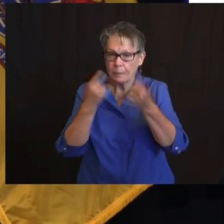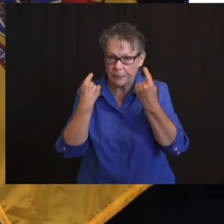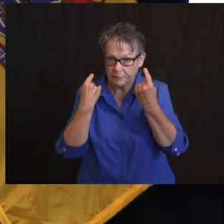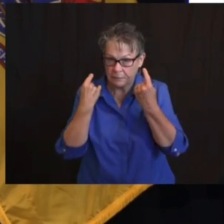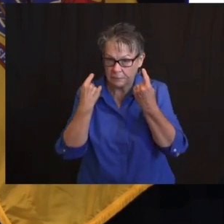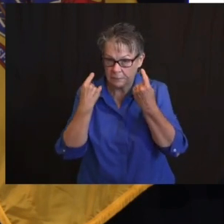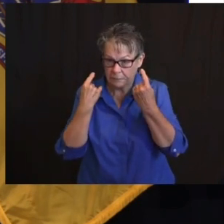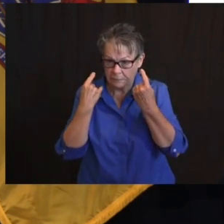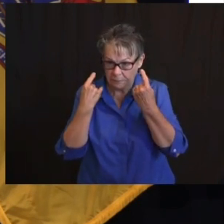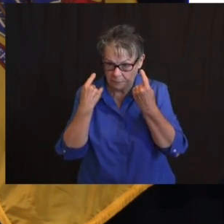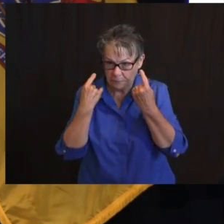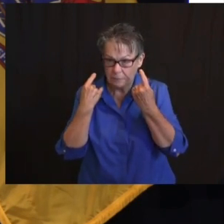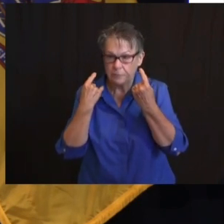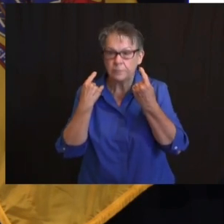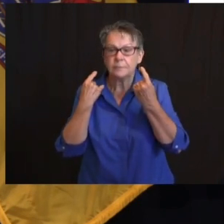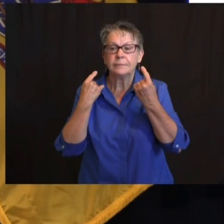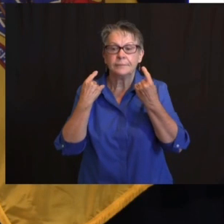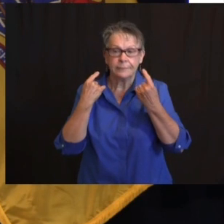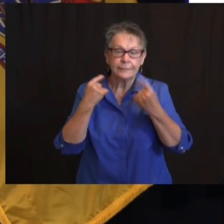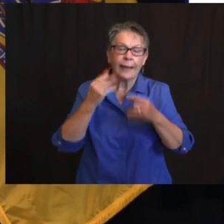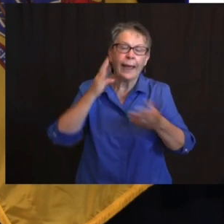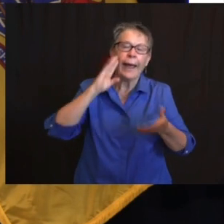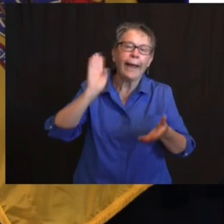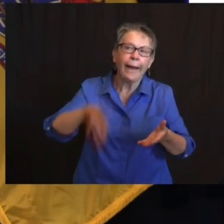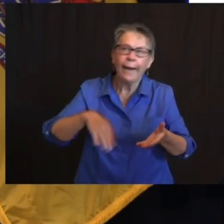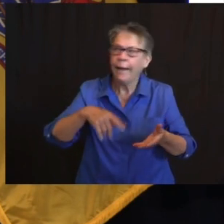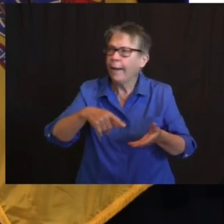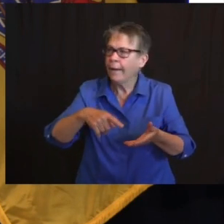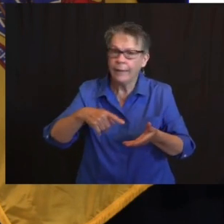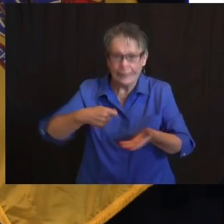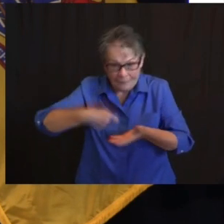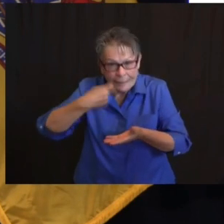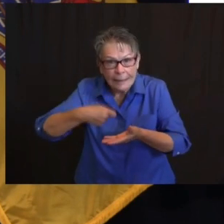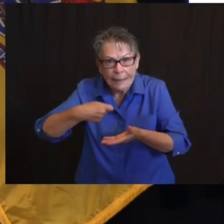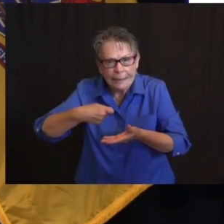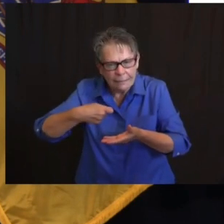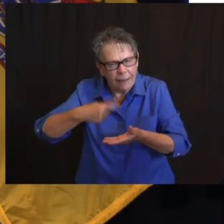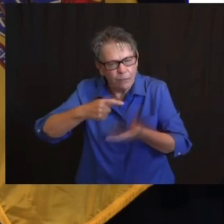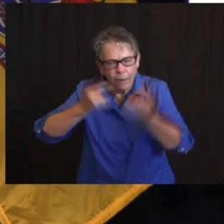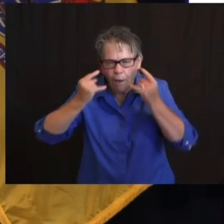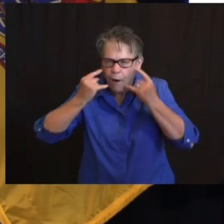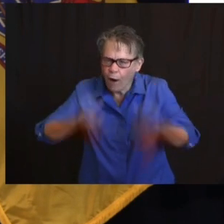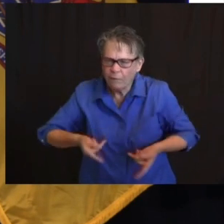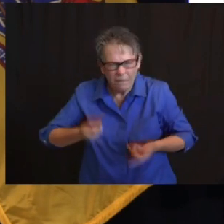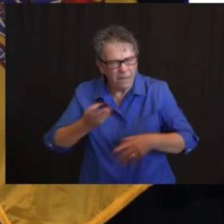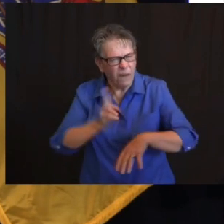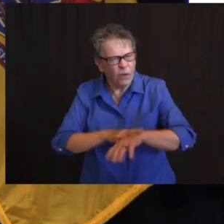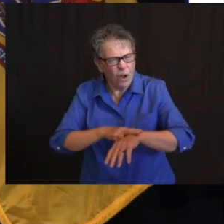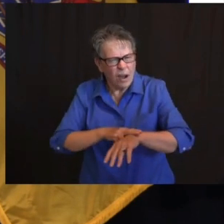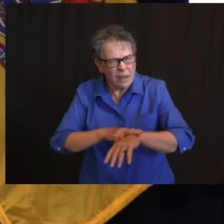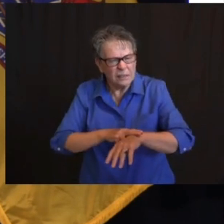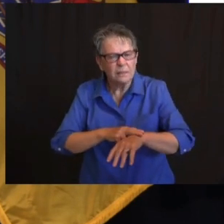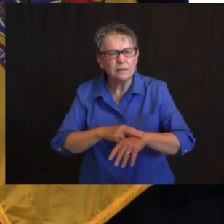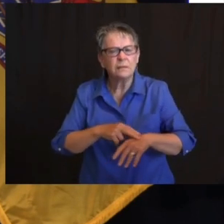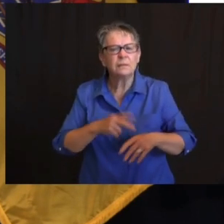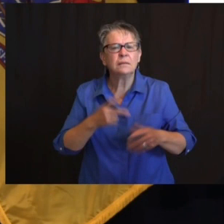a pass. If you've got some physical health reason you can't, there are a couple of exceptions, but there aren't